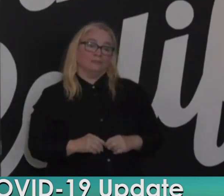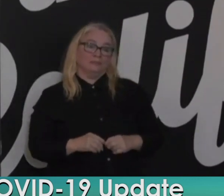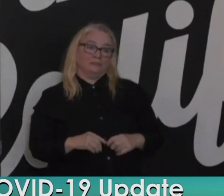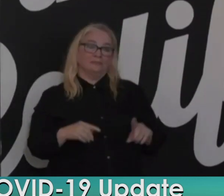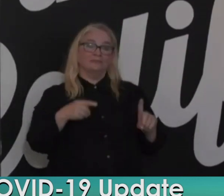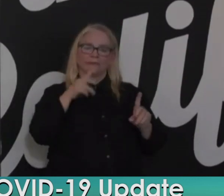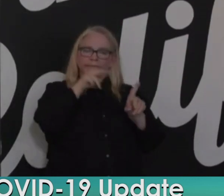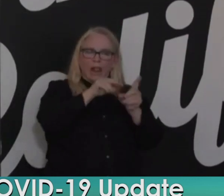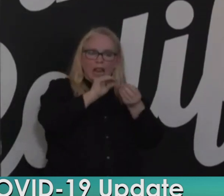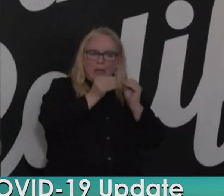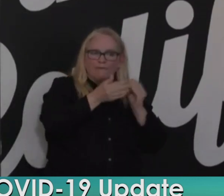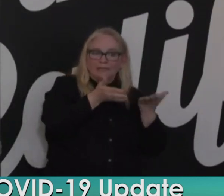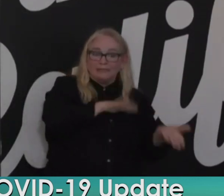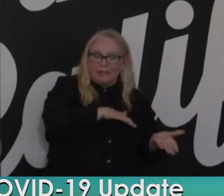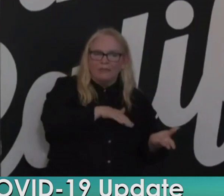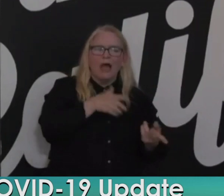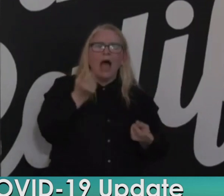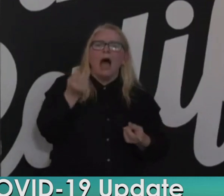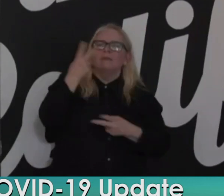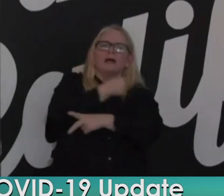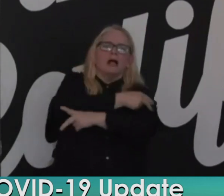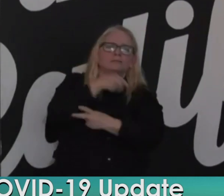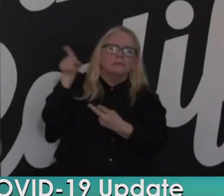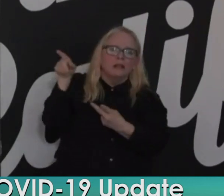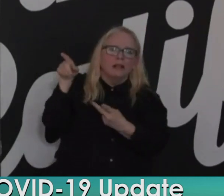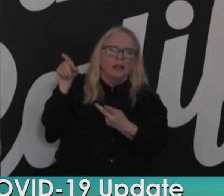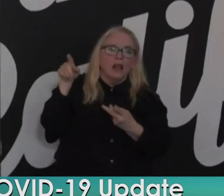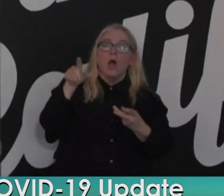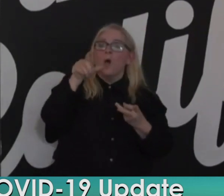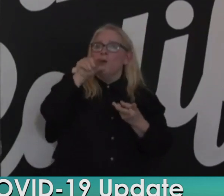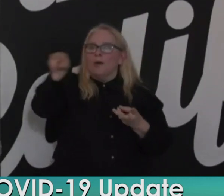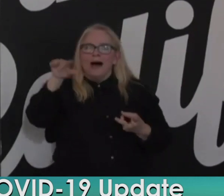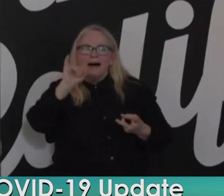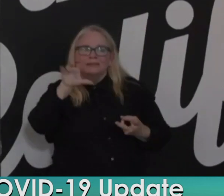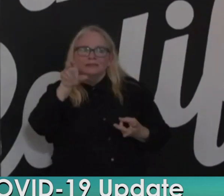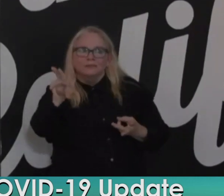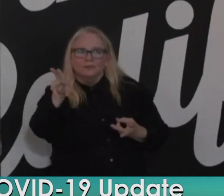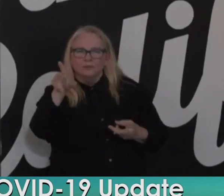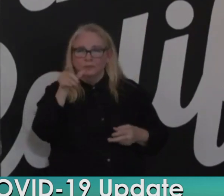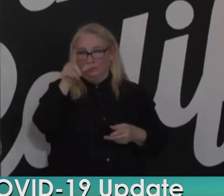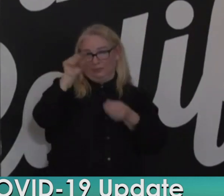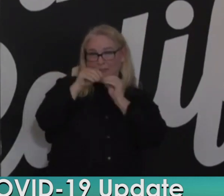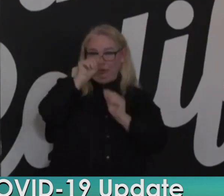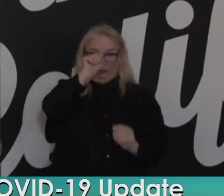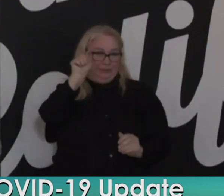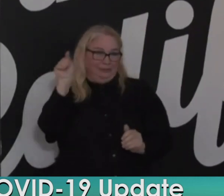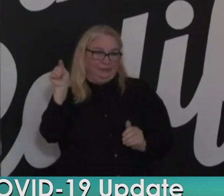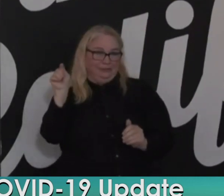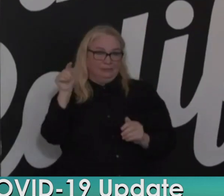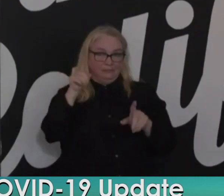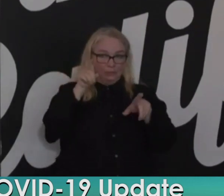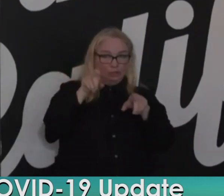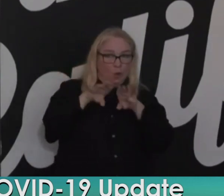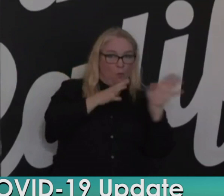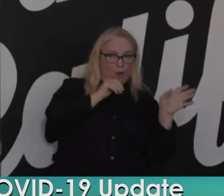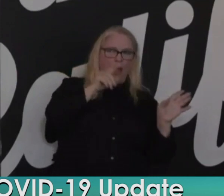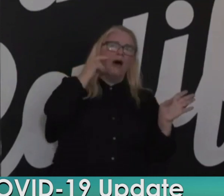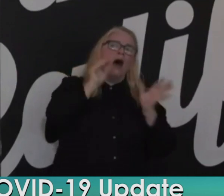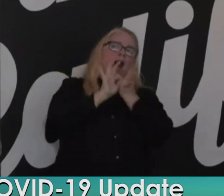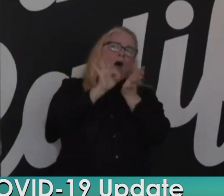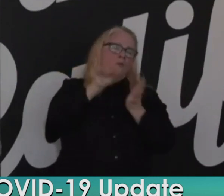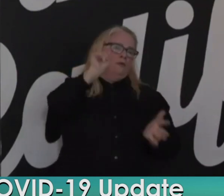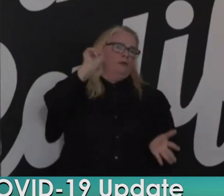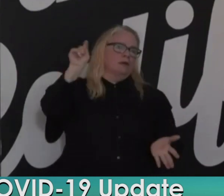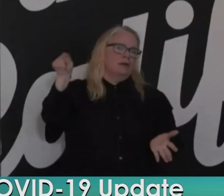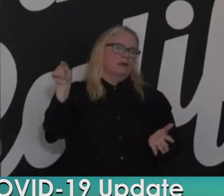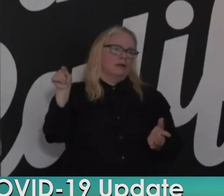lagging indicators. The more testing we do, our ability to track, to trace, and to isolate and quarantine, that allows us